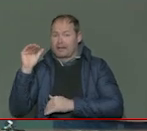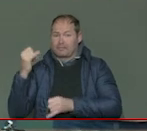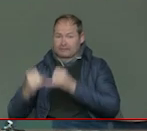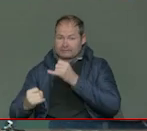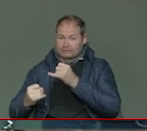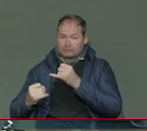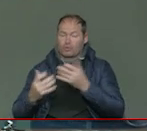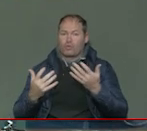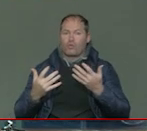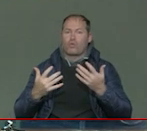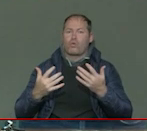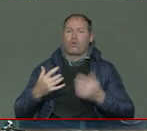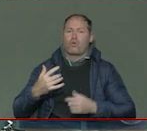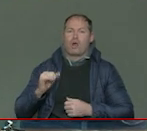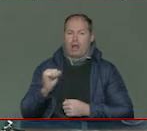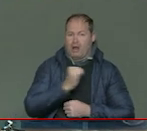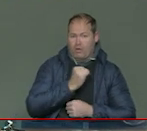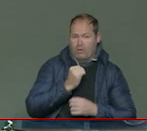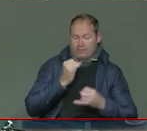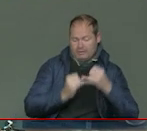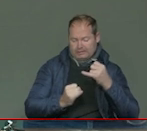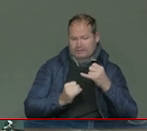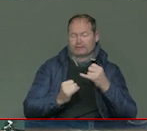so correct errors. What else?